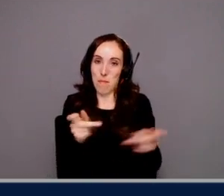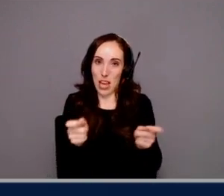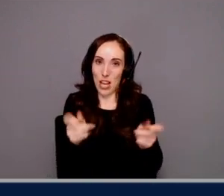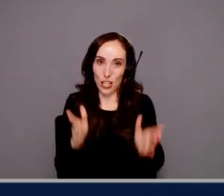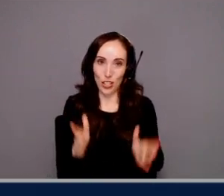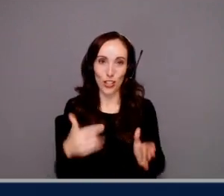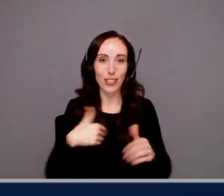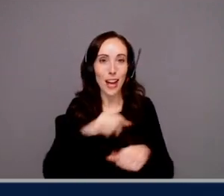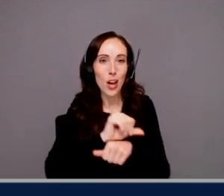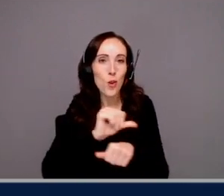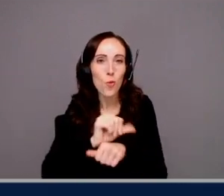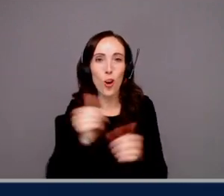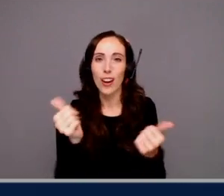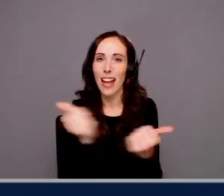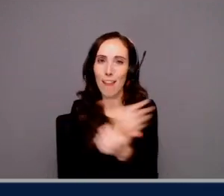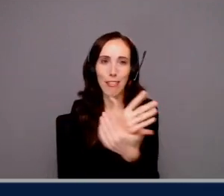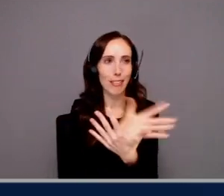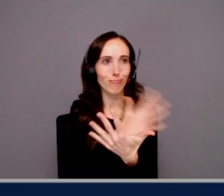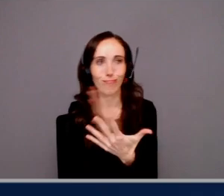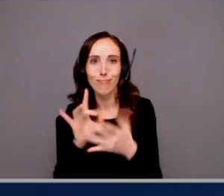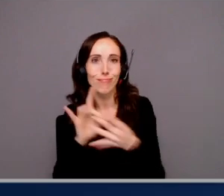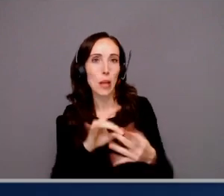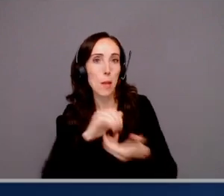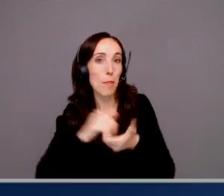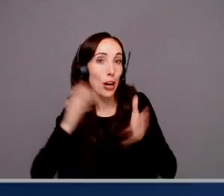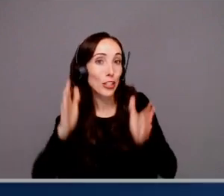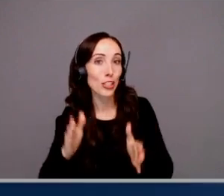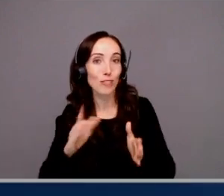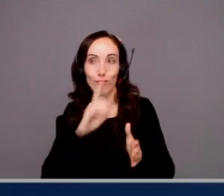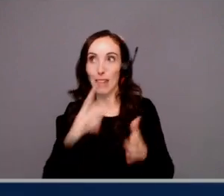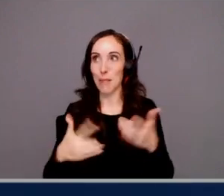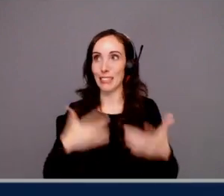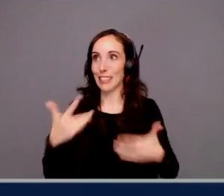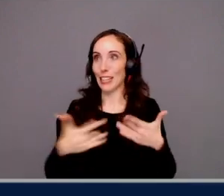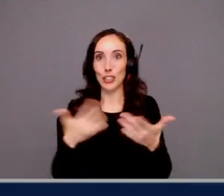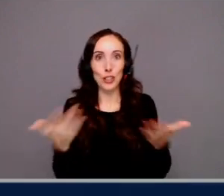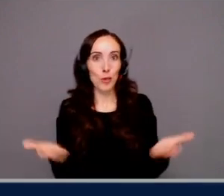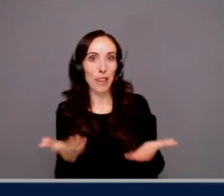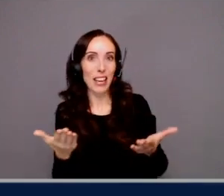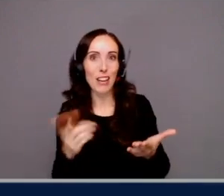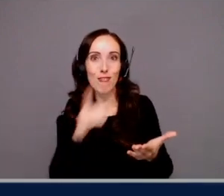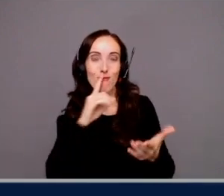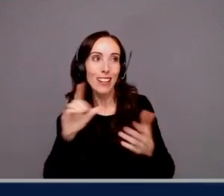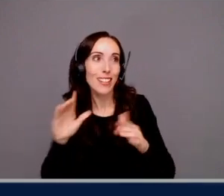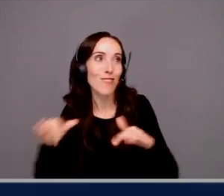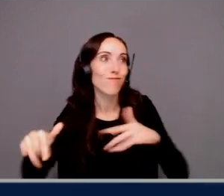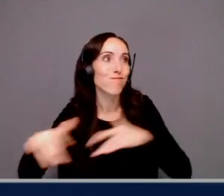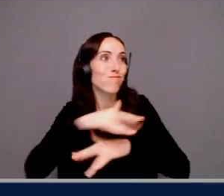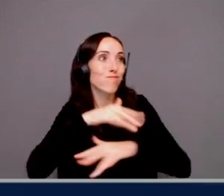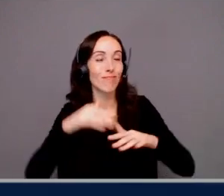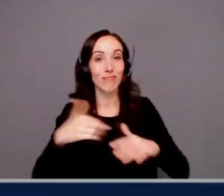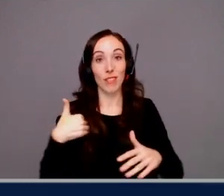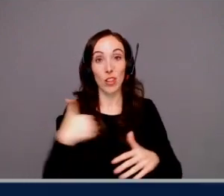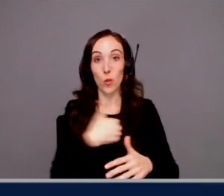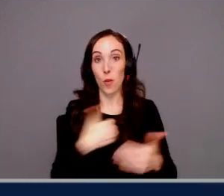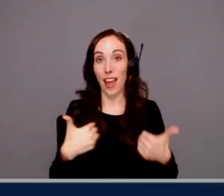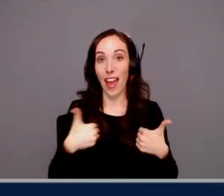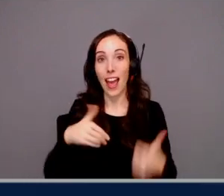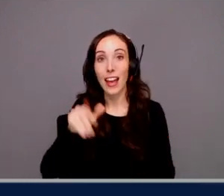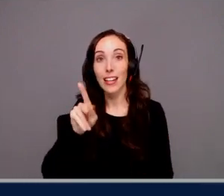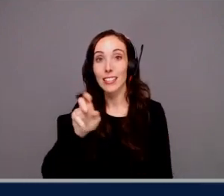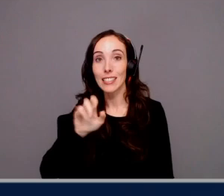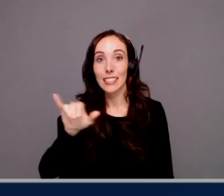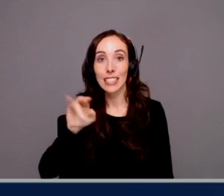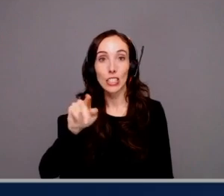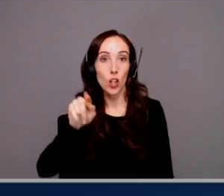things partner. I'm excited to be at reInvent. It is buzzing. It's buzzing. Matt Garman's keynote today. We did, and you know what? Matt